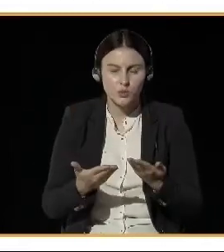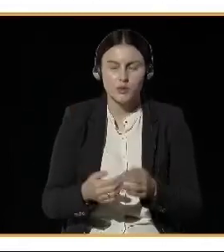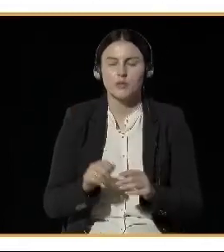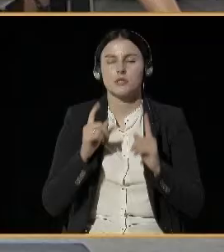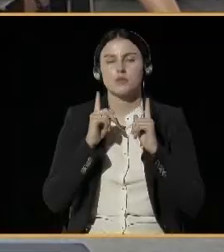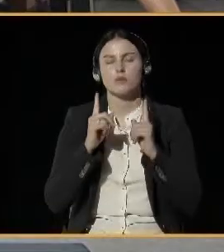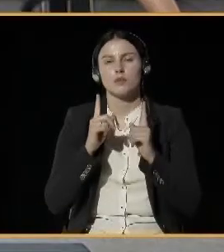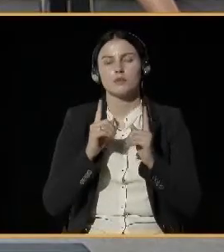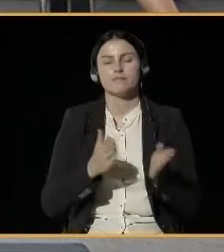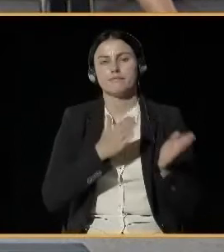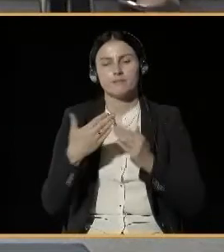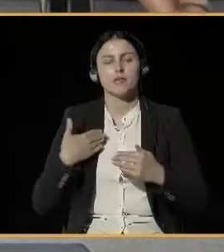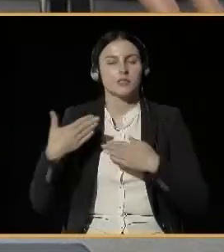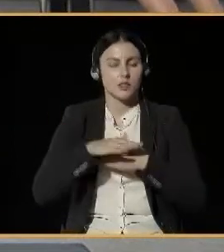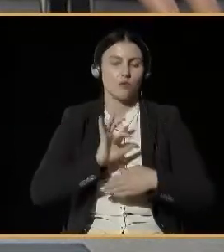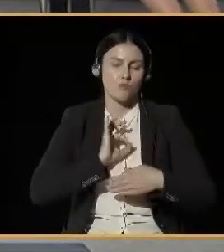my part.